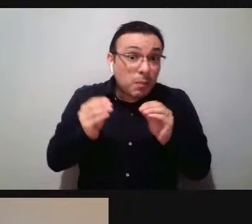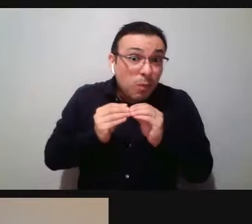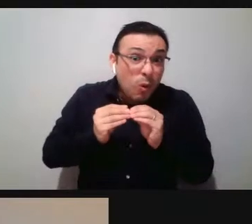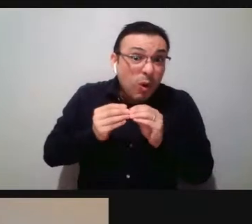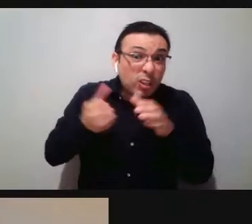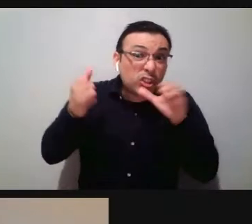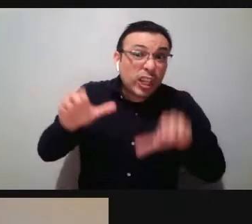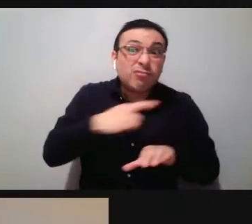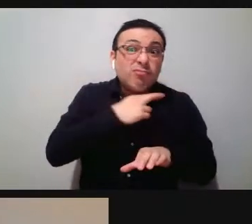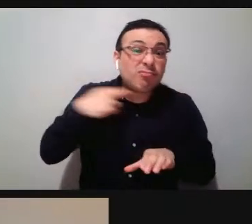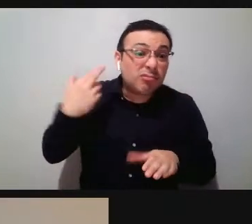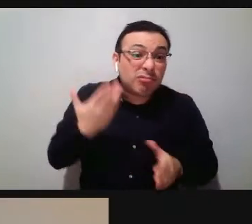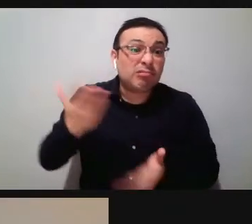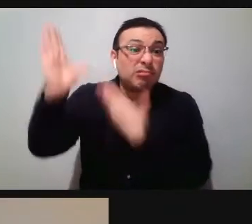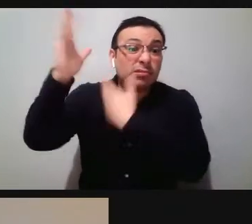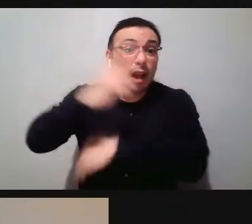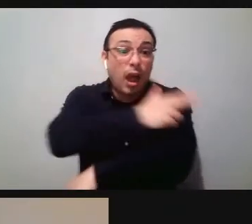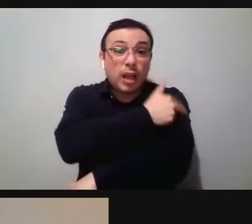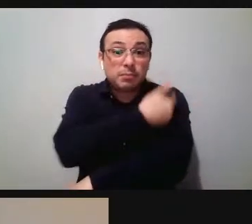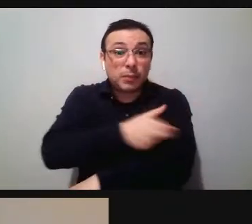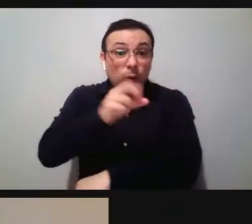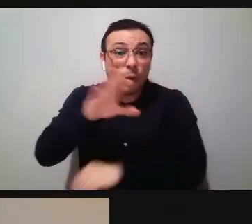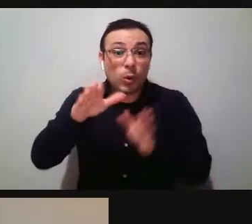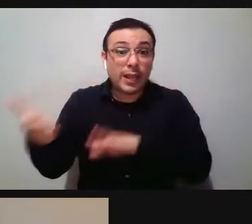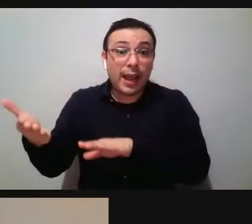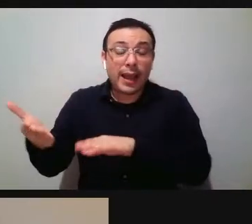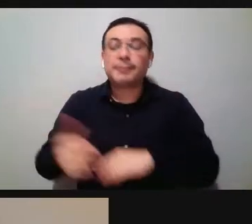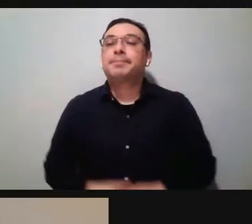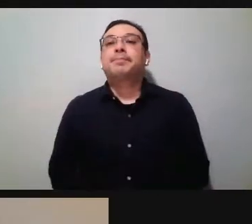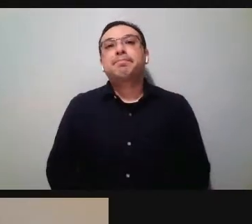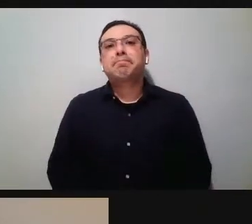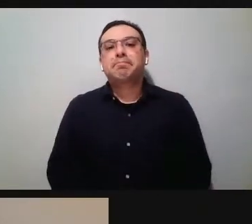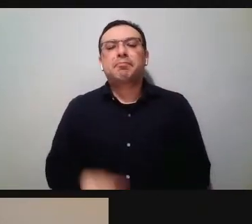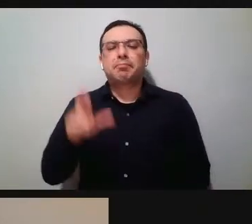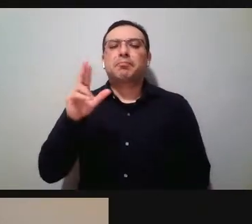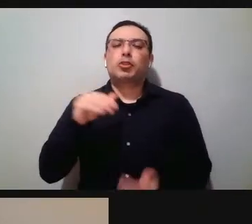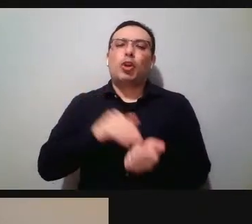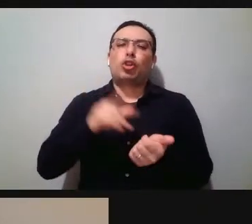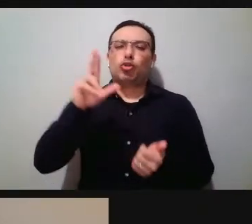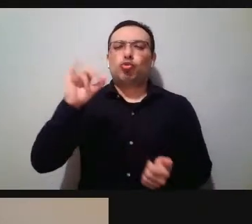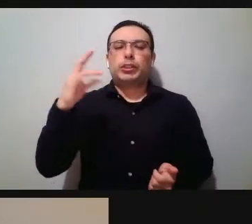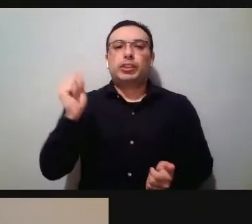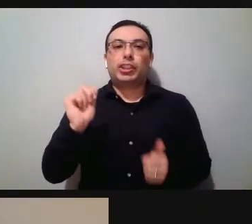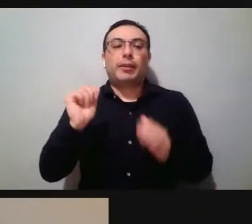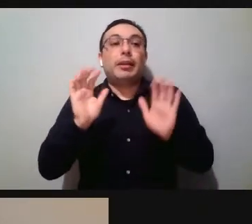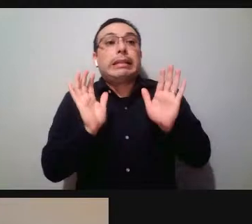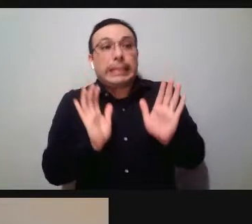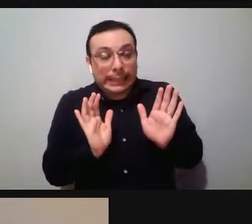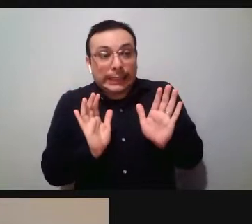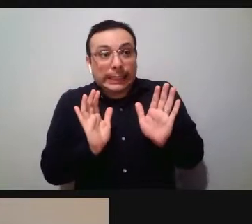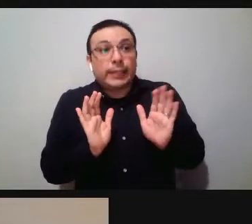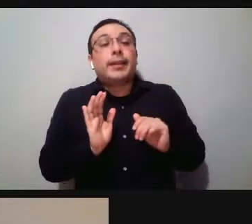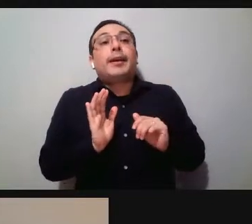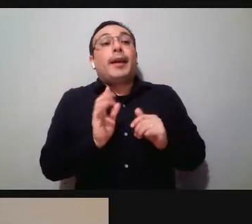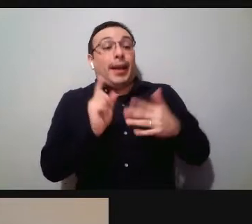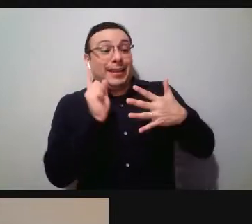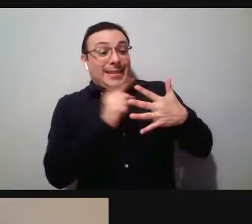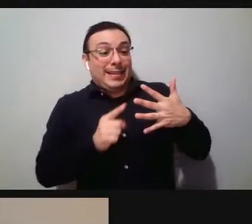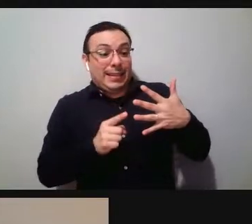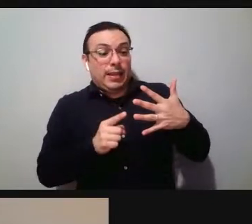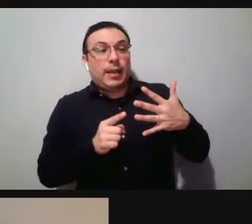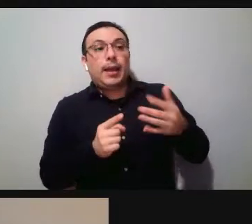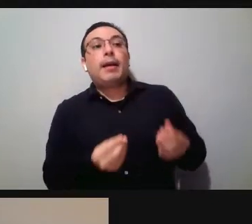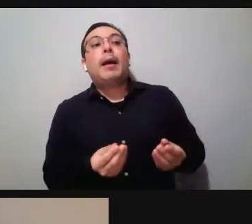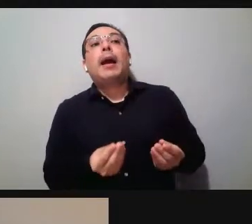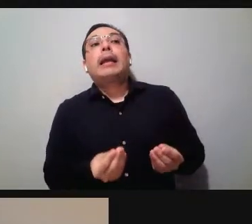say, because, you know, there can be an interplay of factors. But these are the things that we know put you at higher risk of having